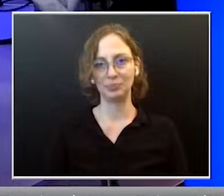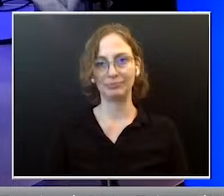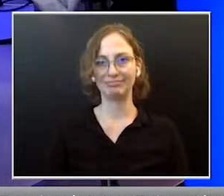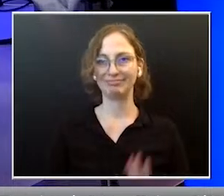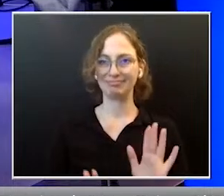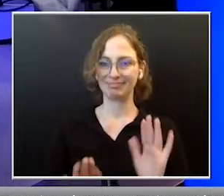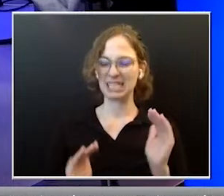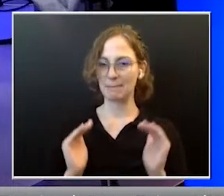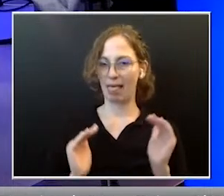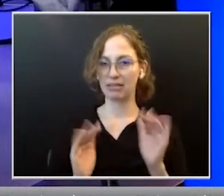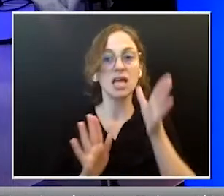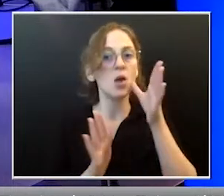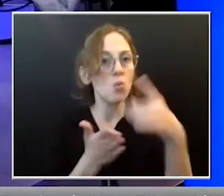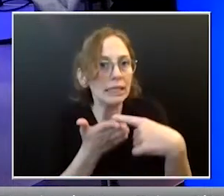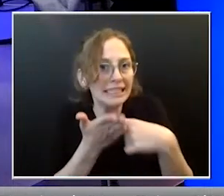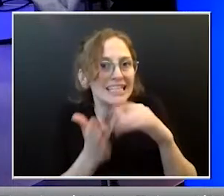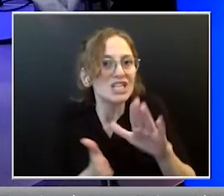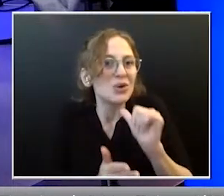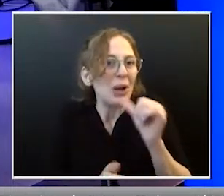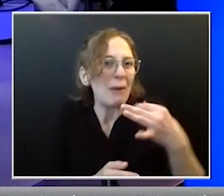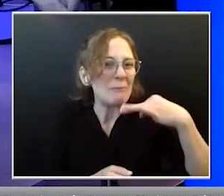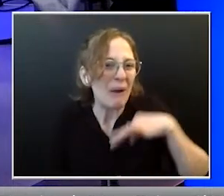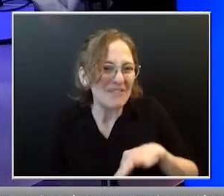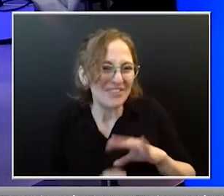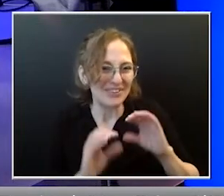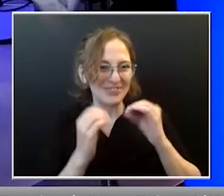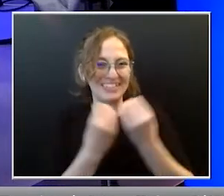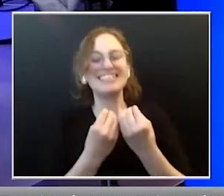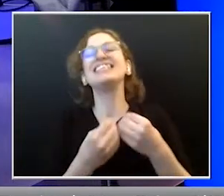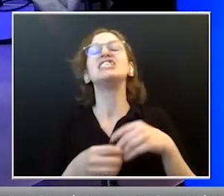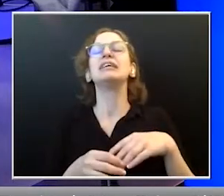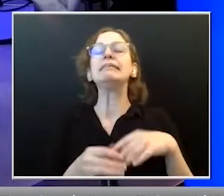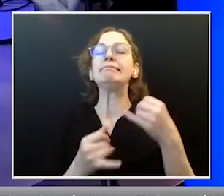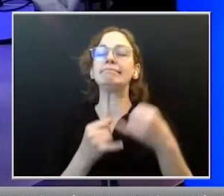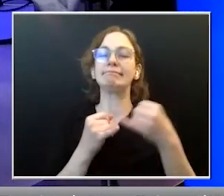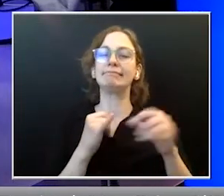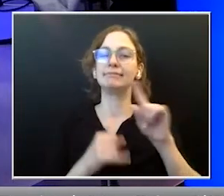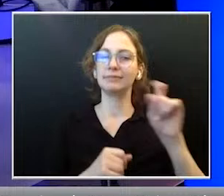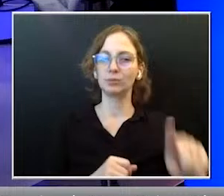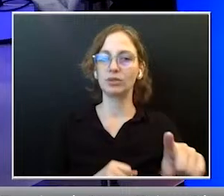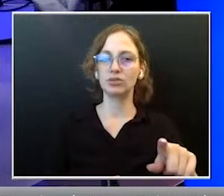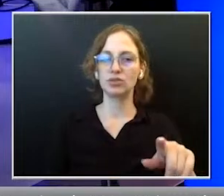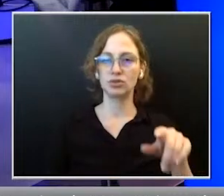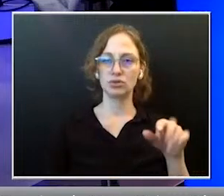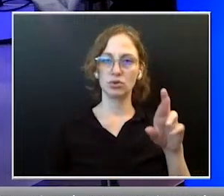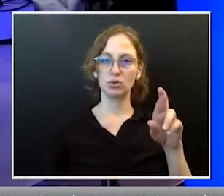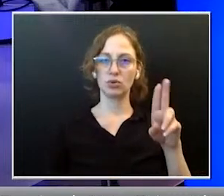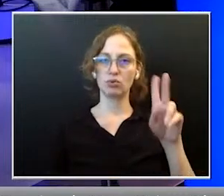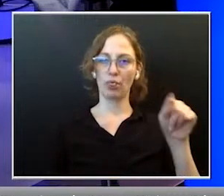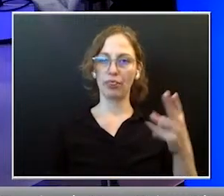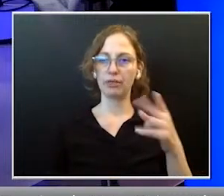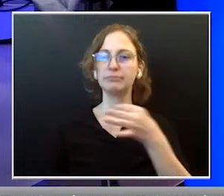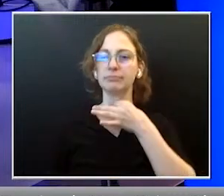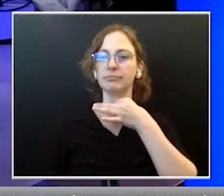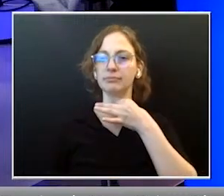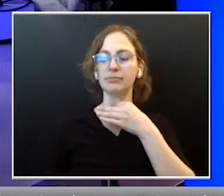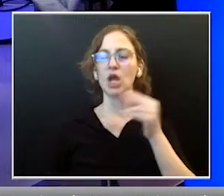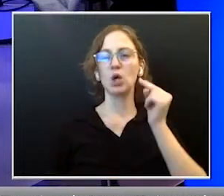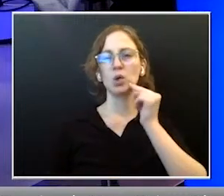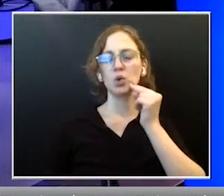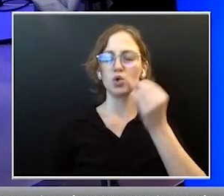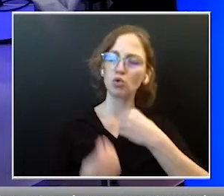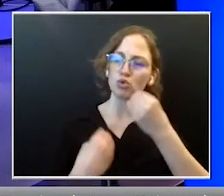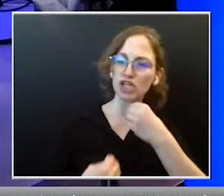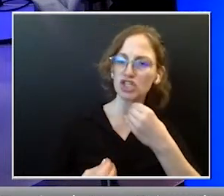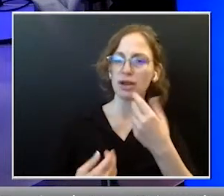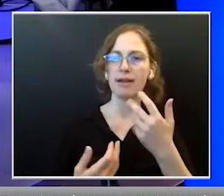have one more question. Sure. This is from Ruth. Ruth wants to know about nutrition and what role nutrition plays in survivorship and